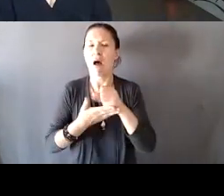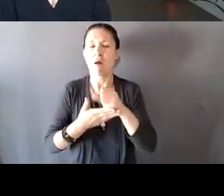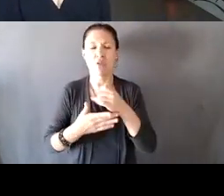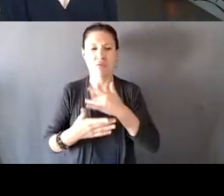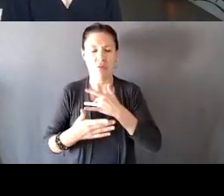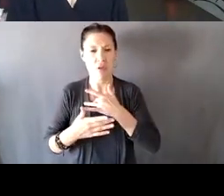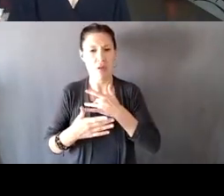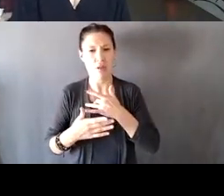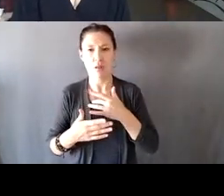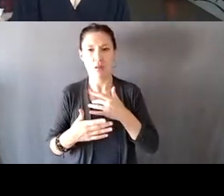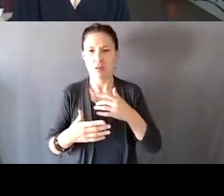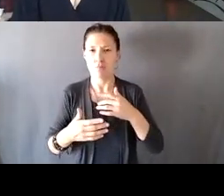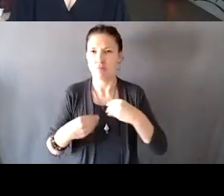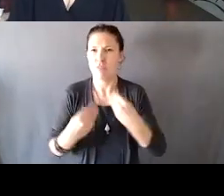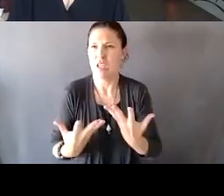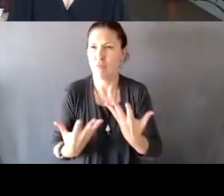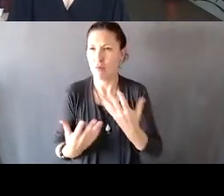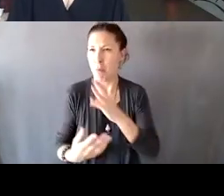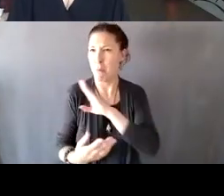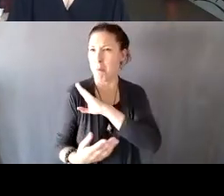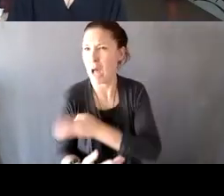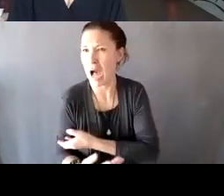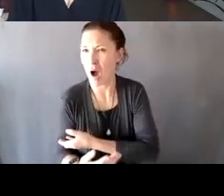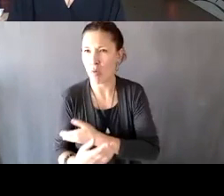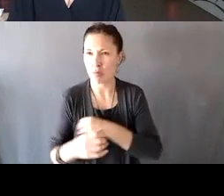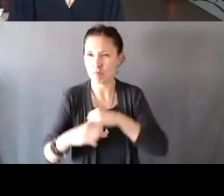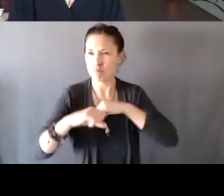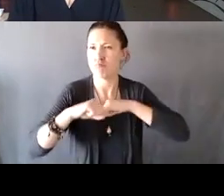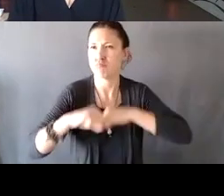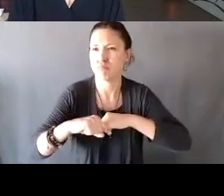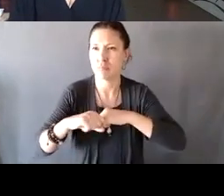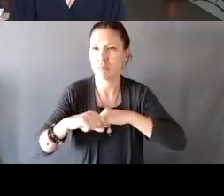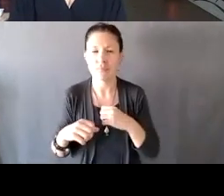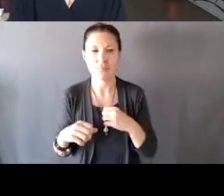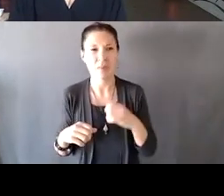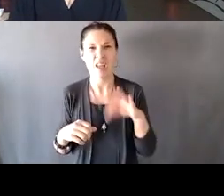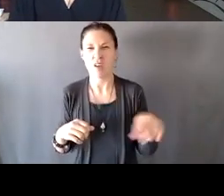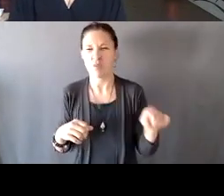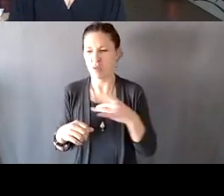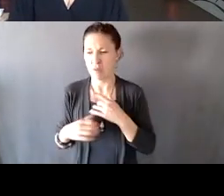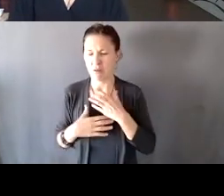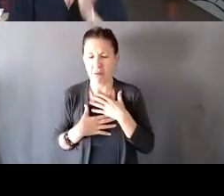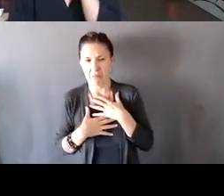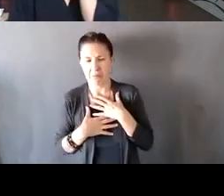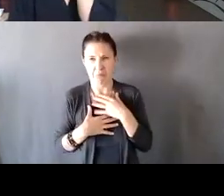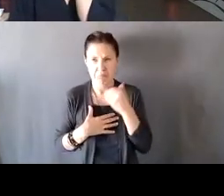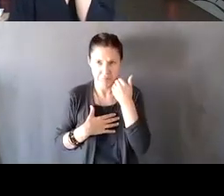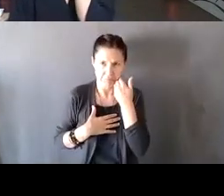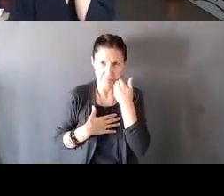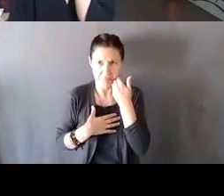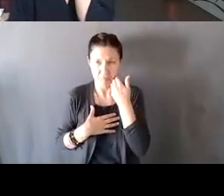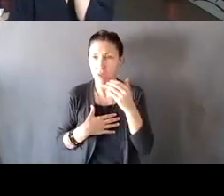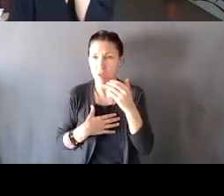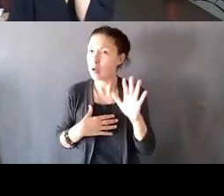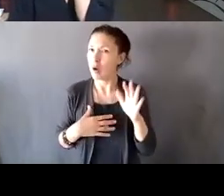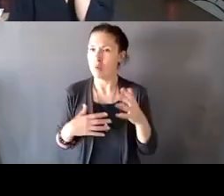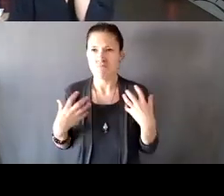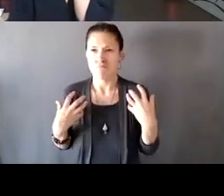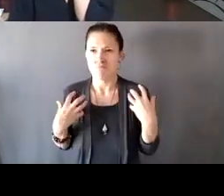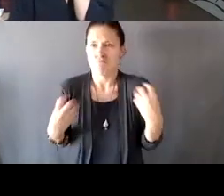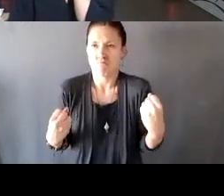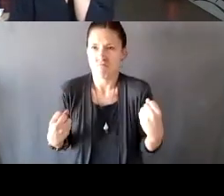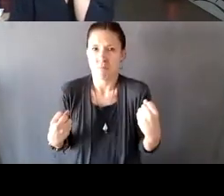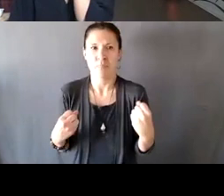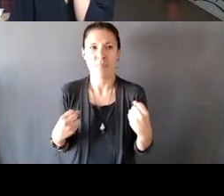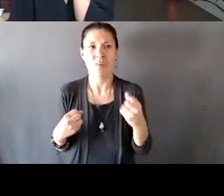are someone who doesn't feel comfortable taking up space. It can be really empowering to do something like the tiger, which is